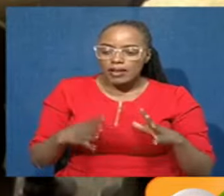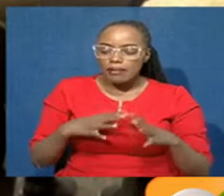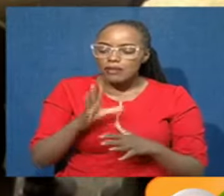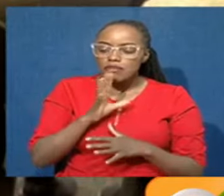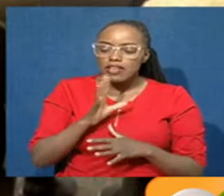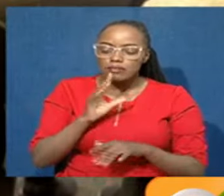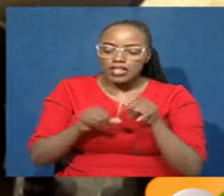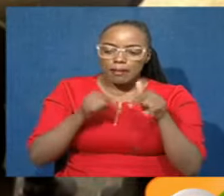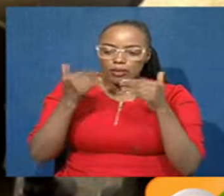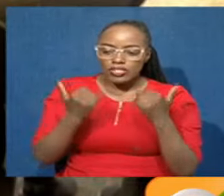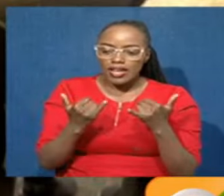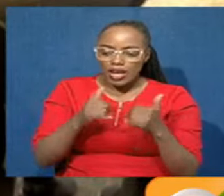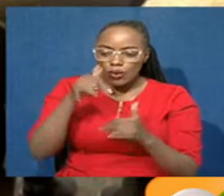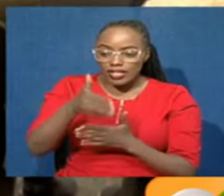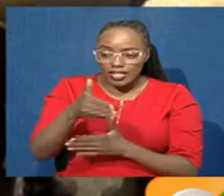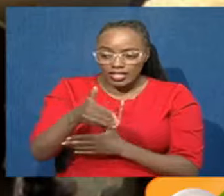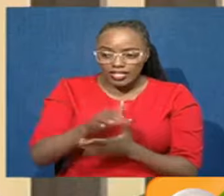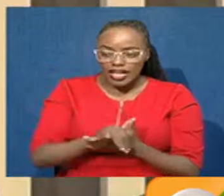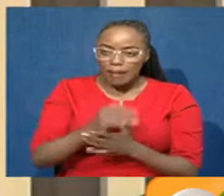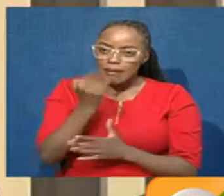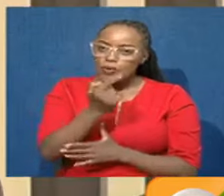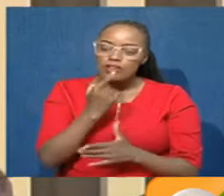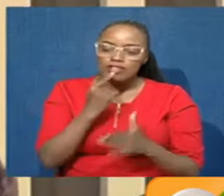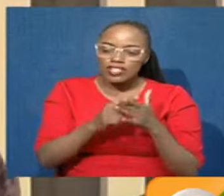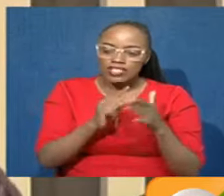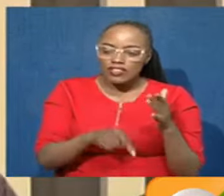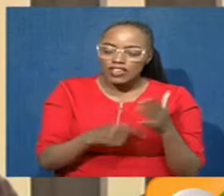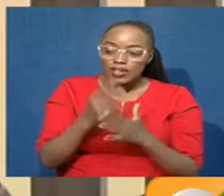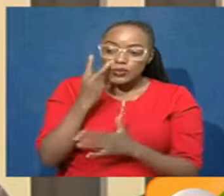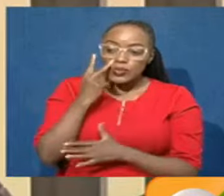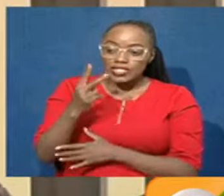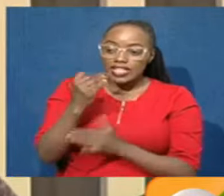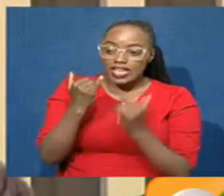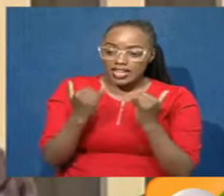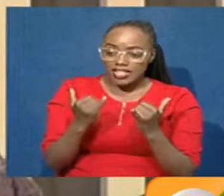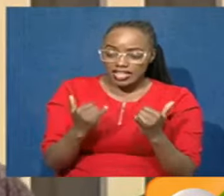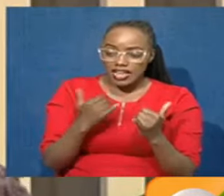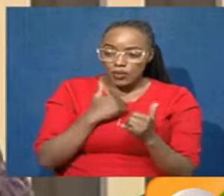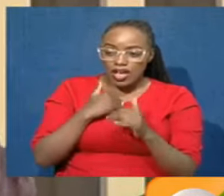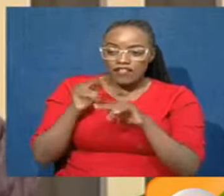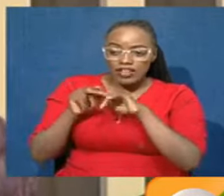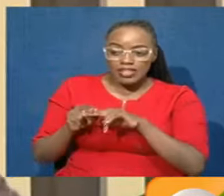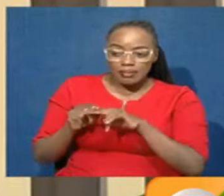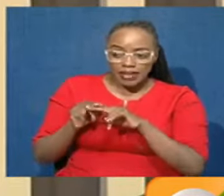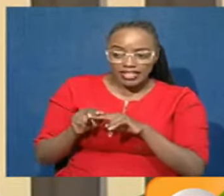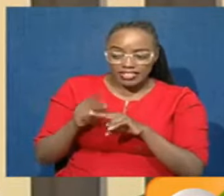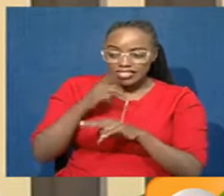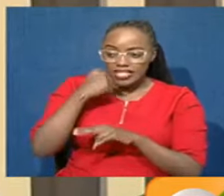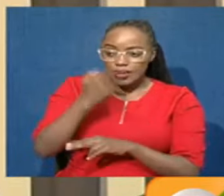there? Let me just say this. You see, we are having dependents that are being